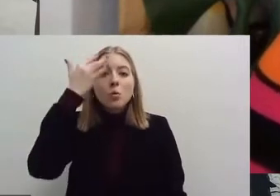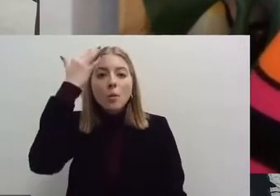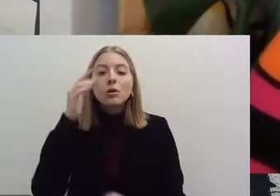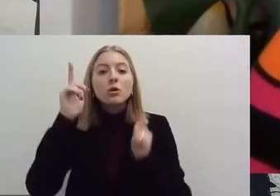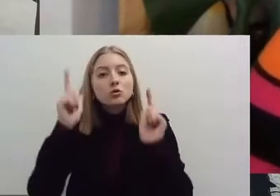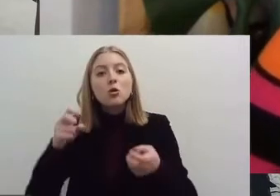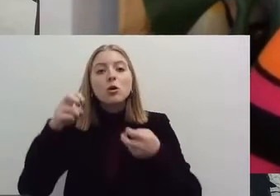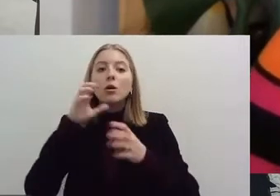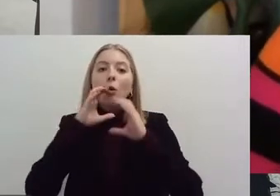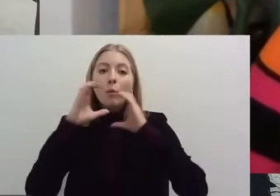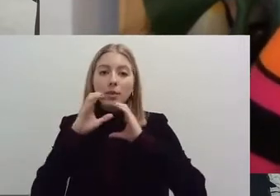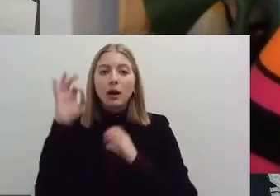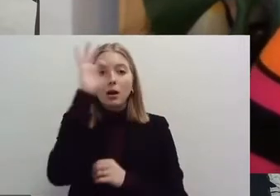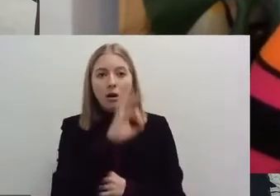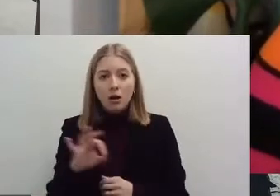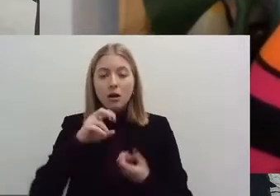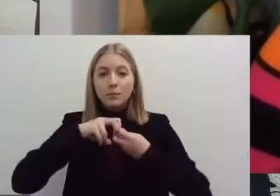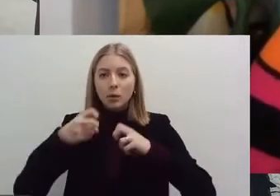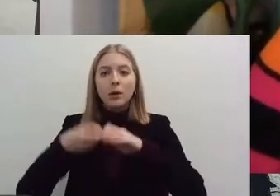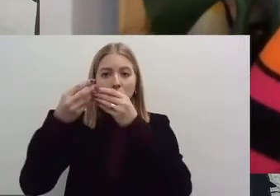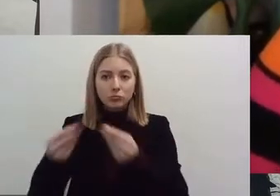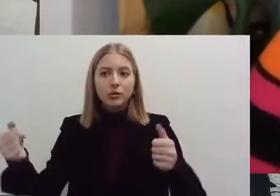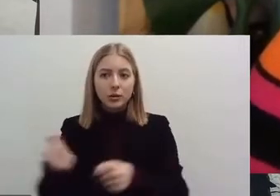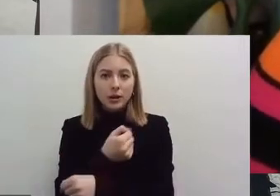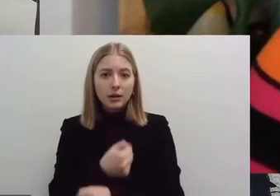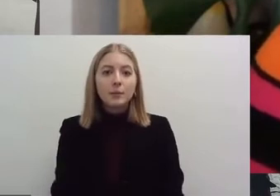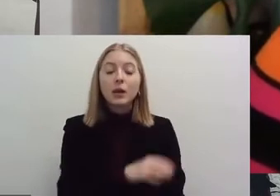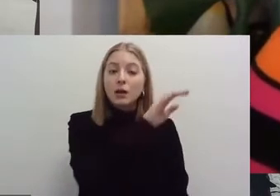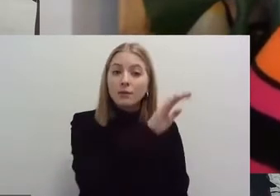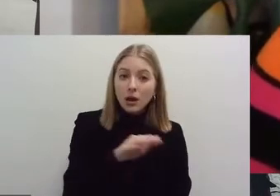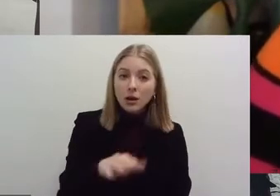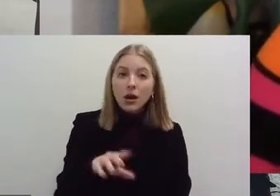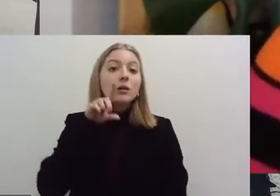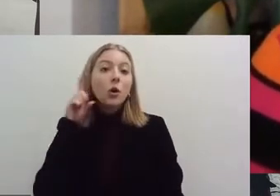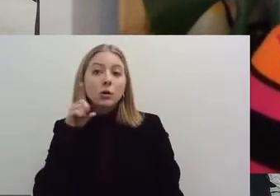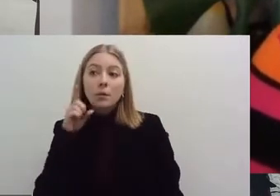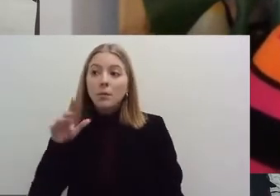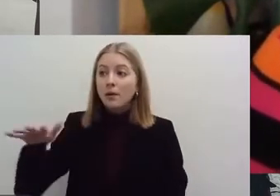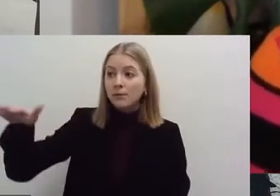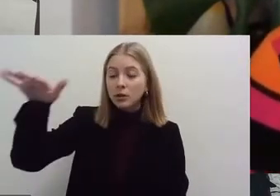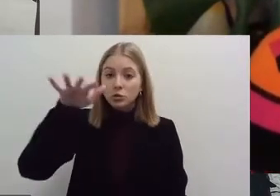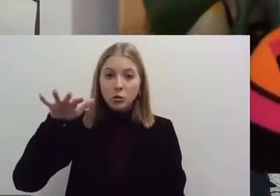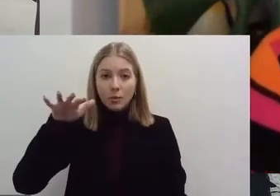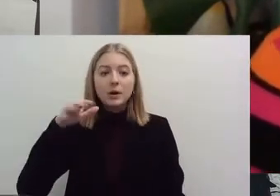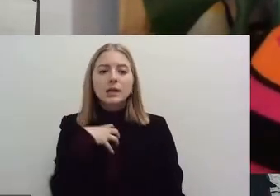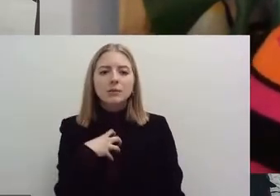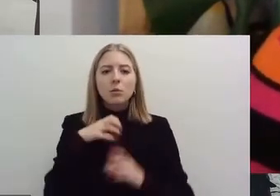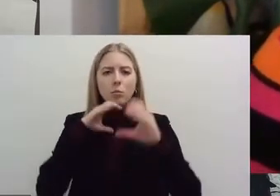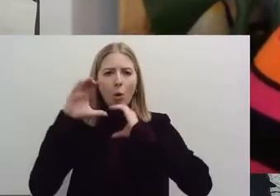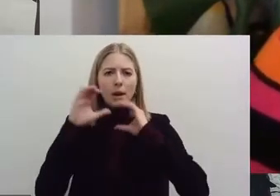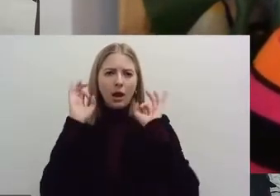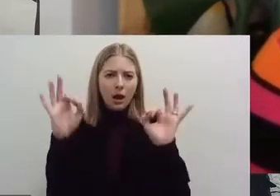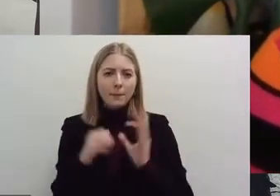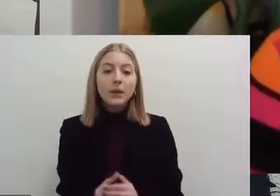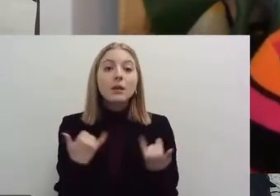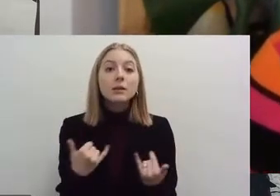essential if we want the different generations to speak to each other so we can solve all the different issues we're facing right now